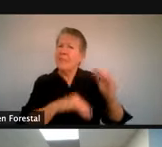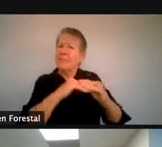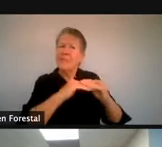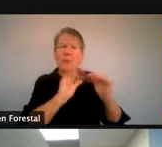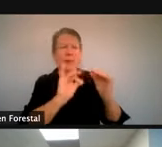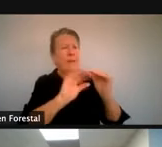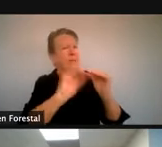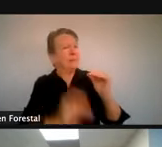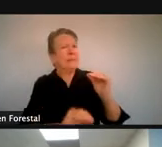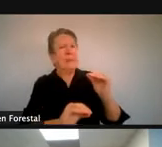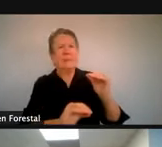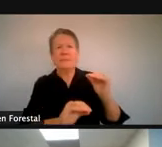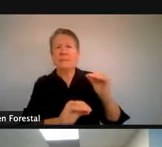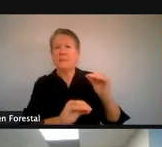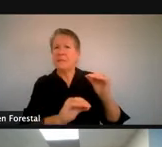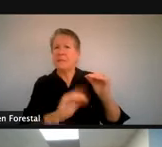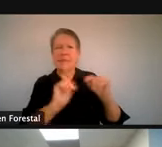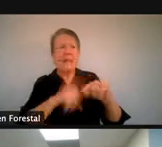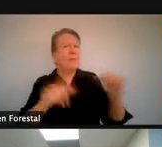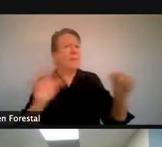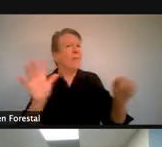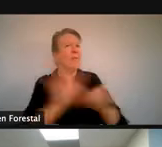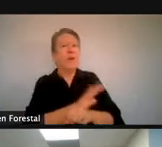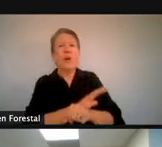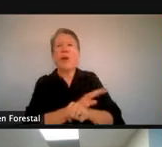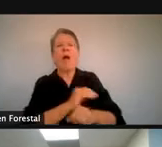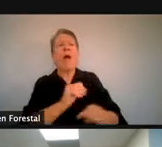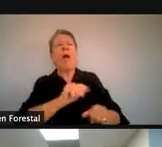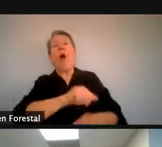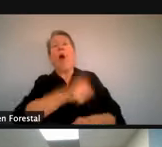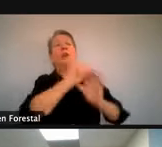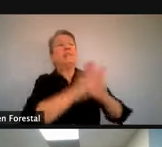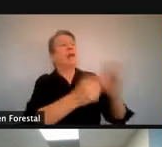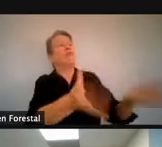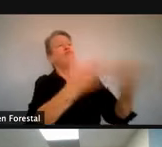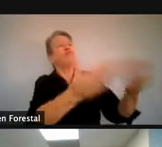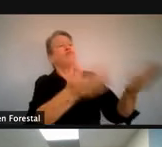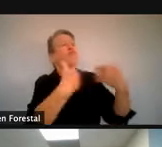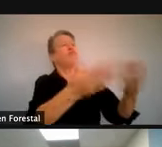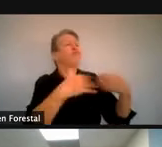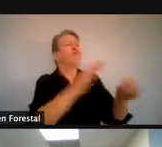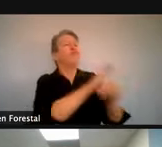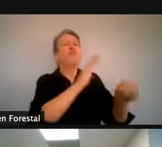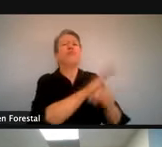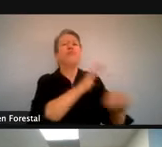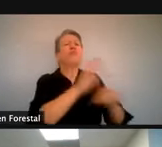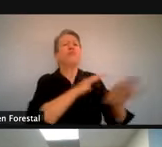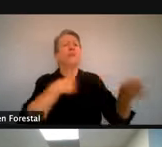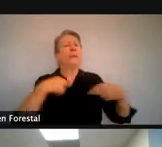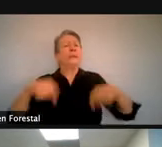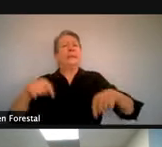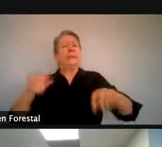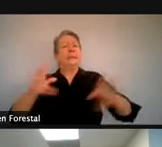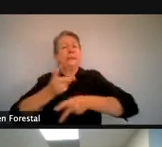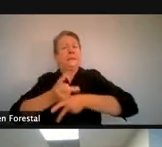to other states. And again, it gives me no joy on behalf of the restaurants business, but it also means that we have not